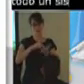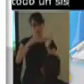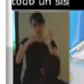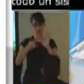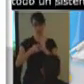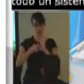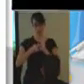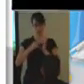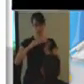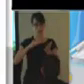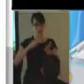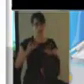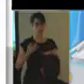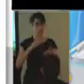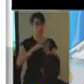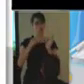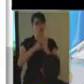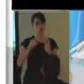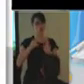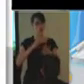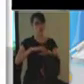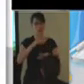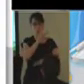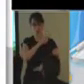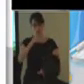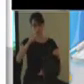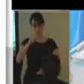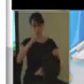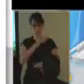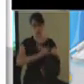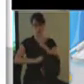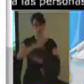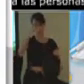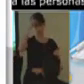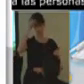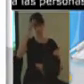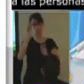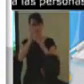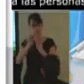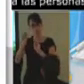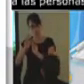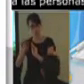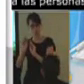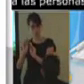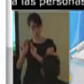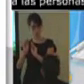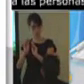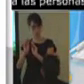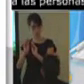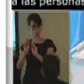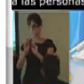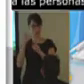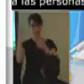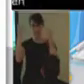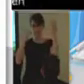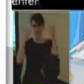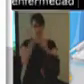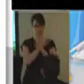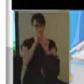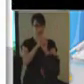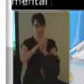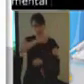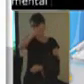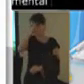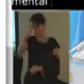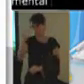system which would allow us to train people with mental disabilities and mental illnesses